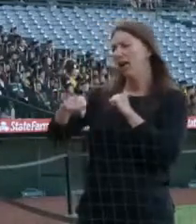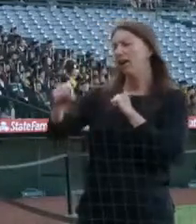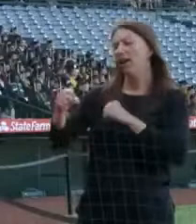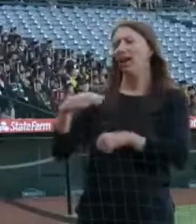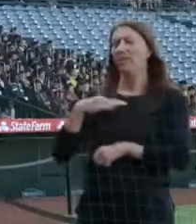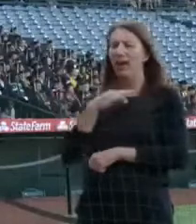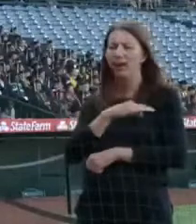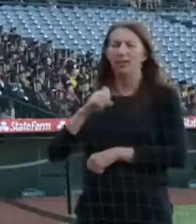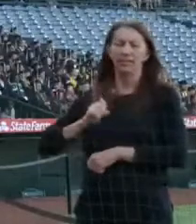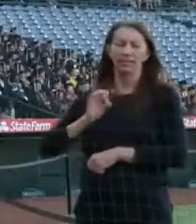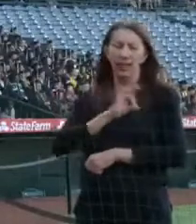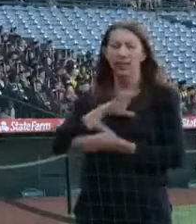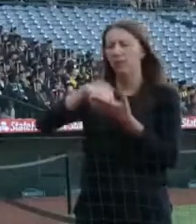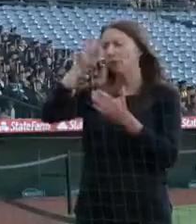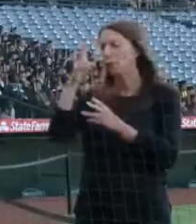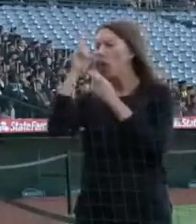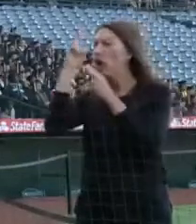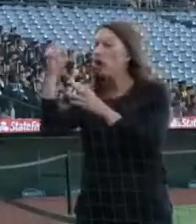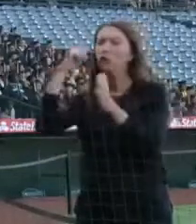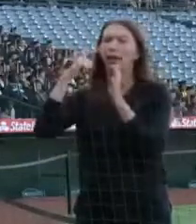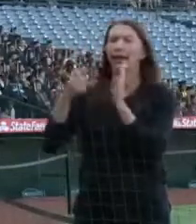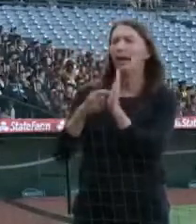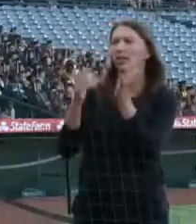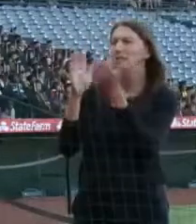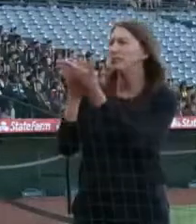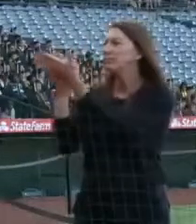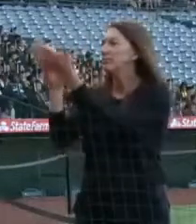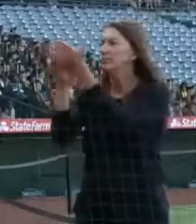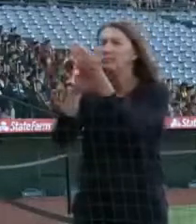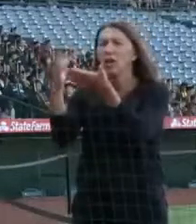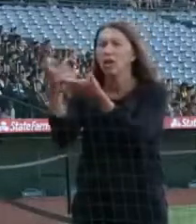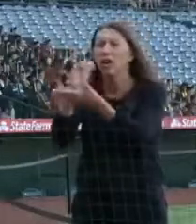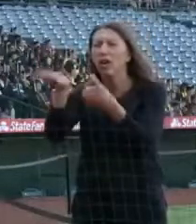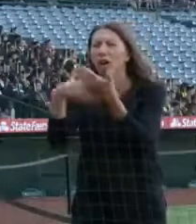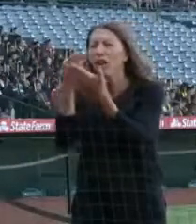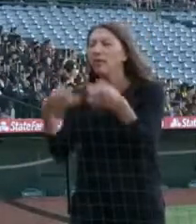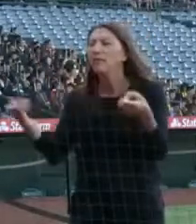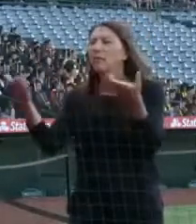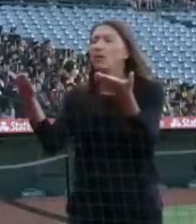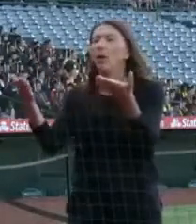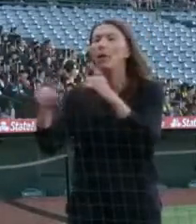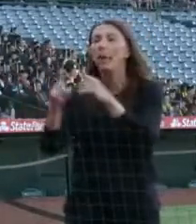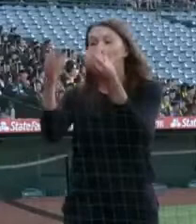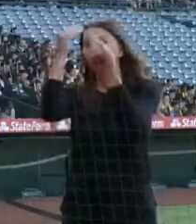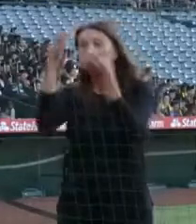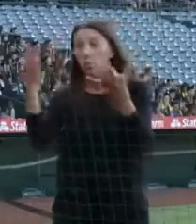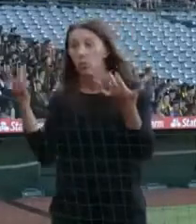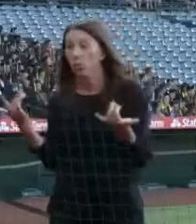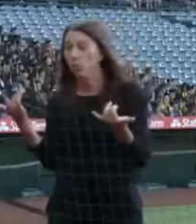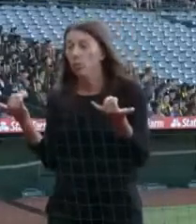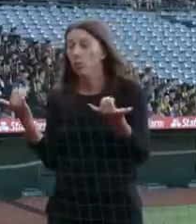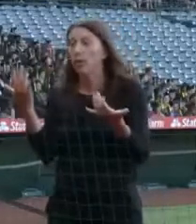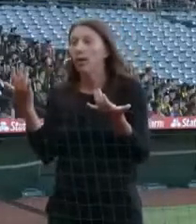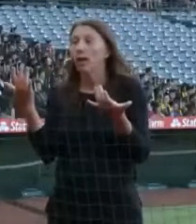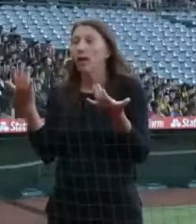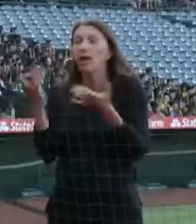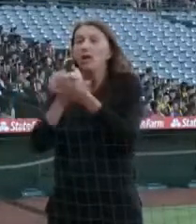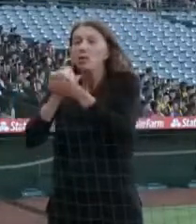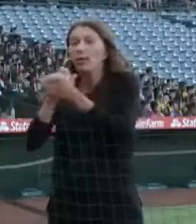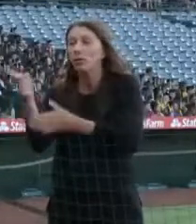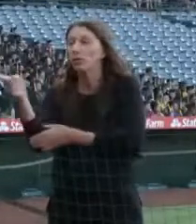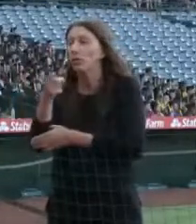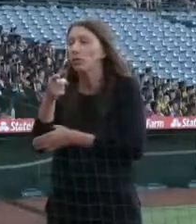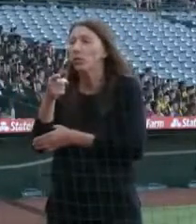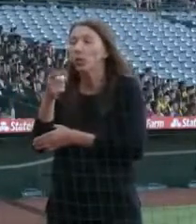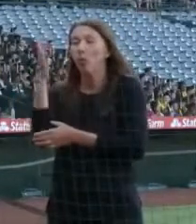and recognitions earned by all of you. I share these with you to congratulate you for